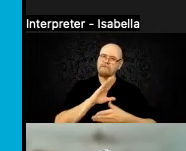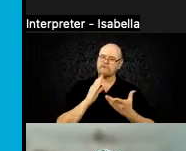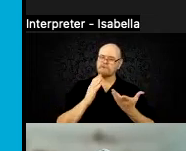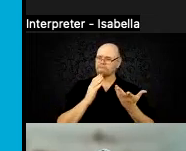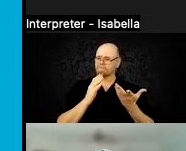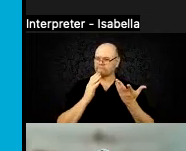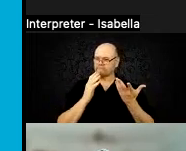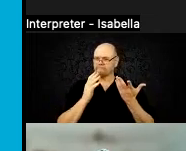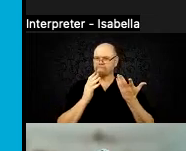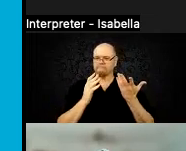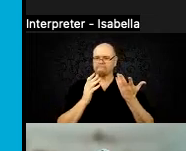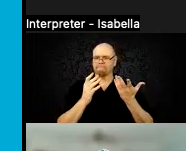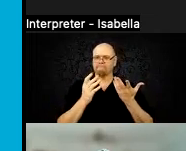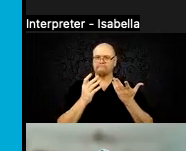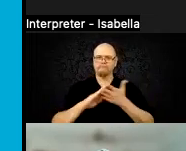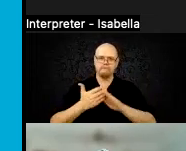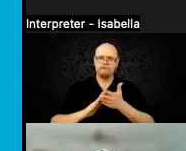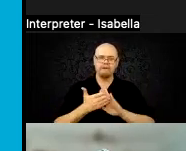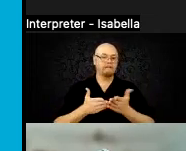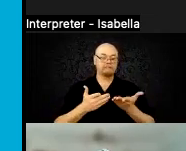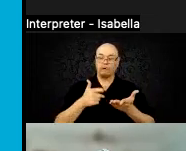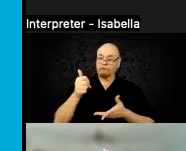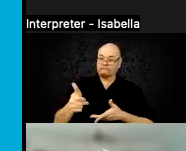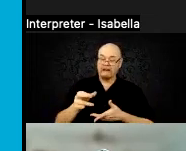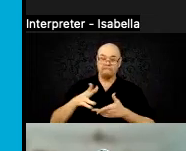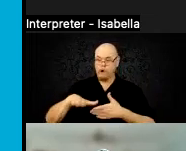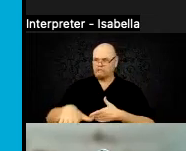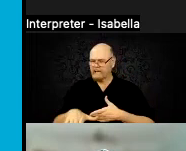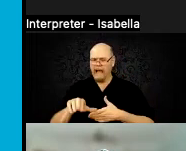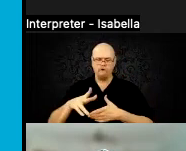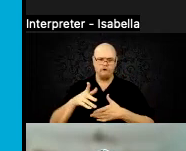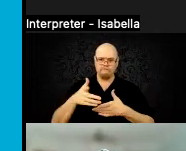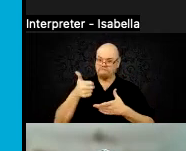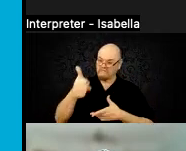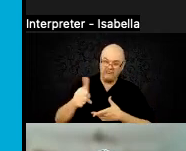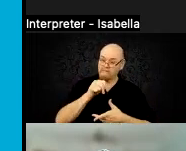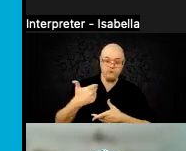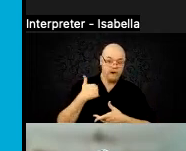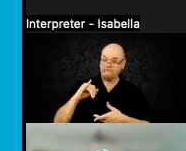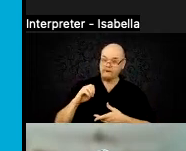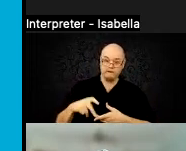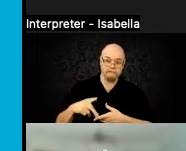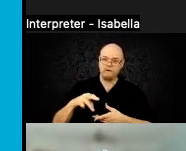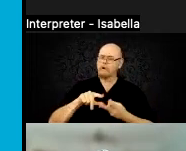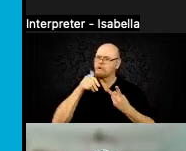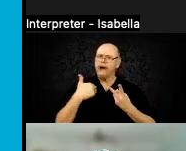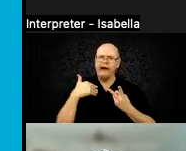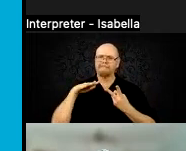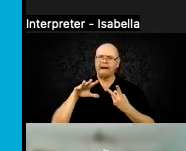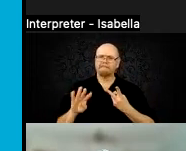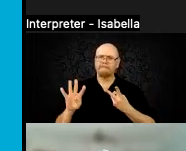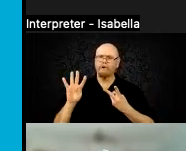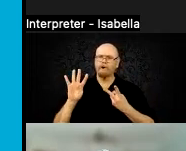So if your child or you as an individual on this call, if you do not have an IEP or a 504 plan, which are the